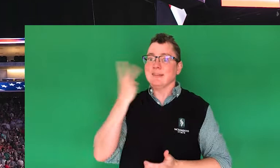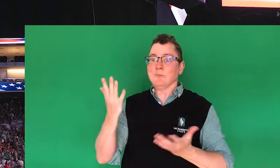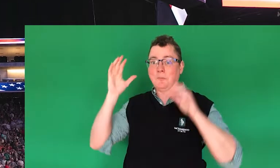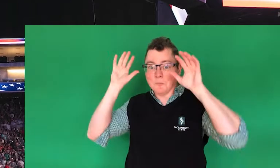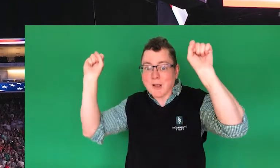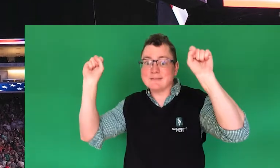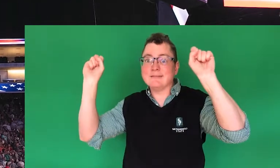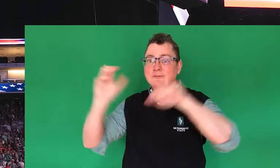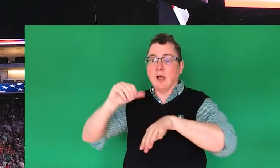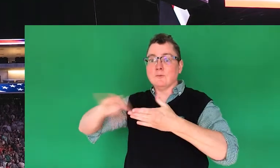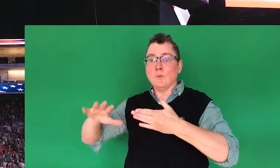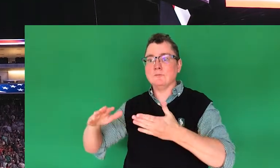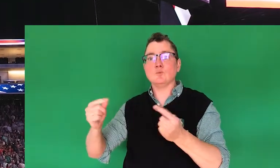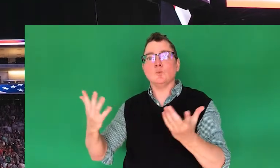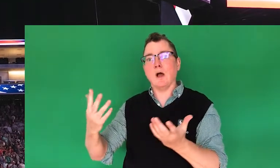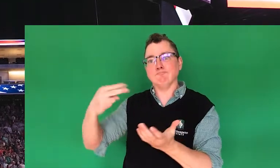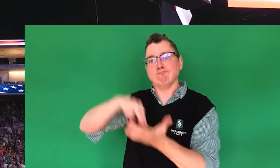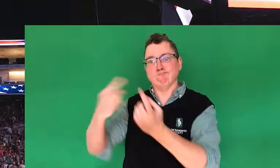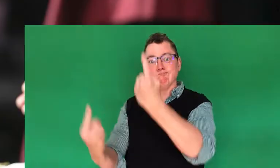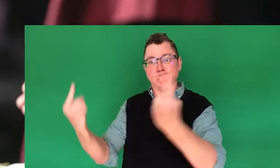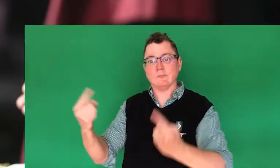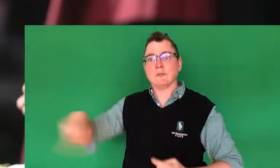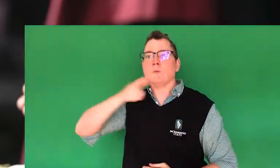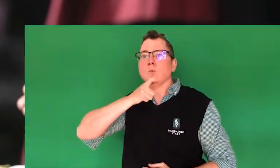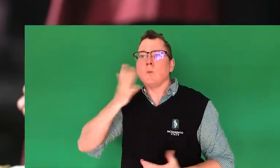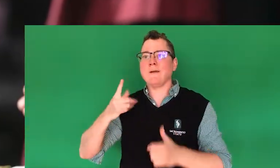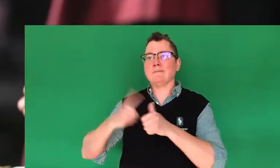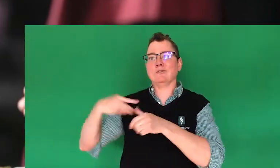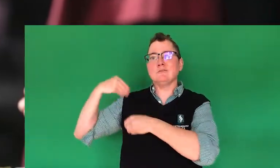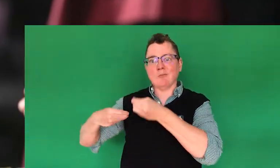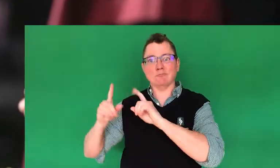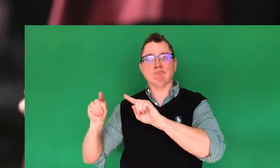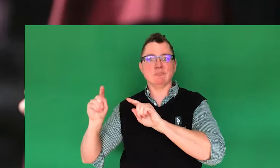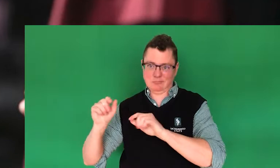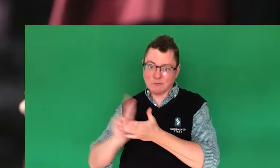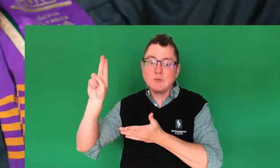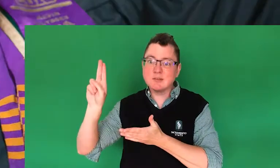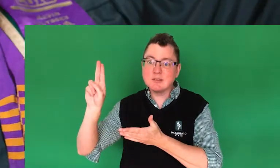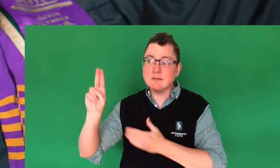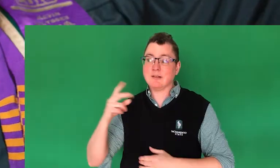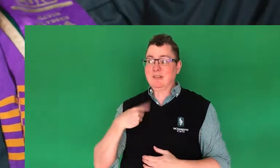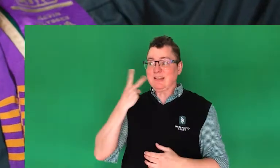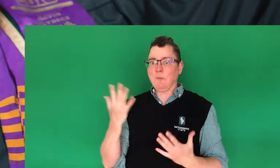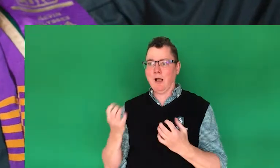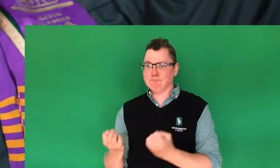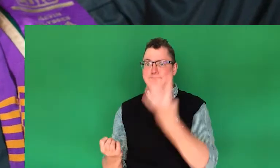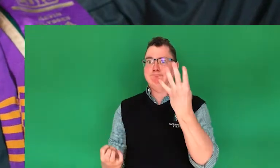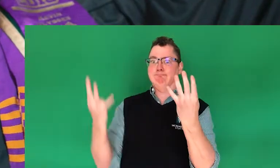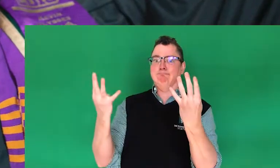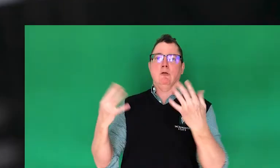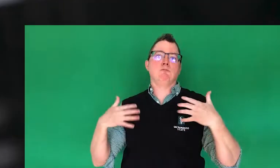attend commencement and the president calls on students, for those students who are first